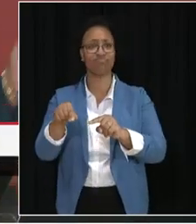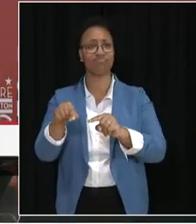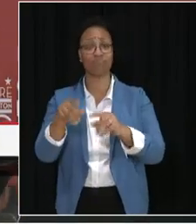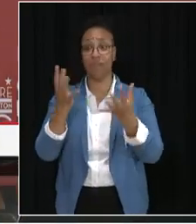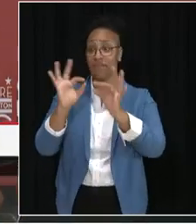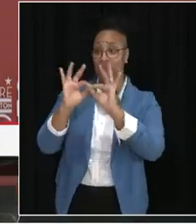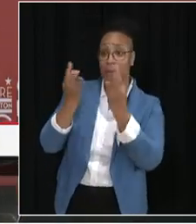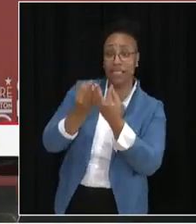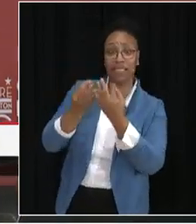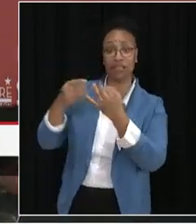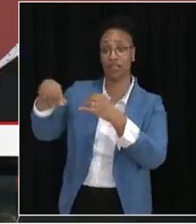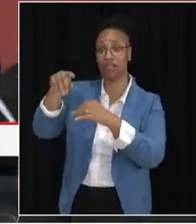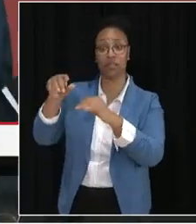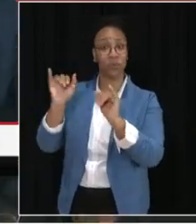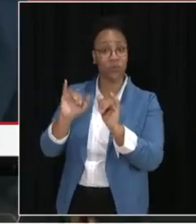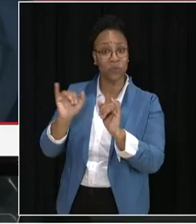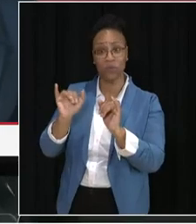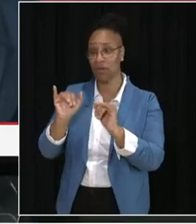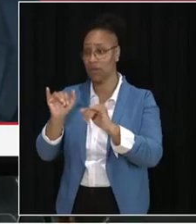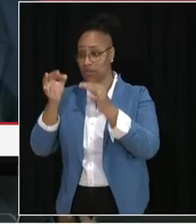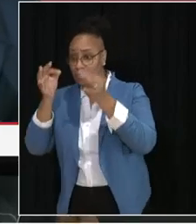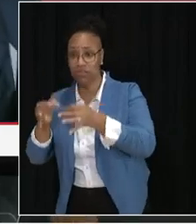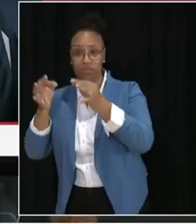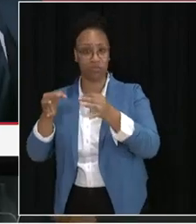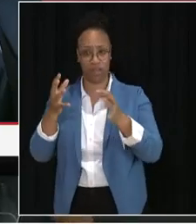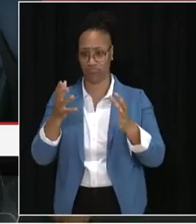BART, everybody.